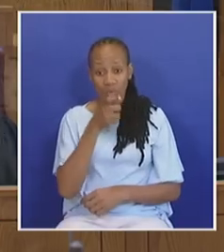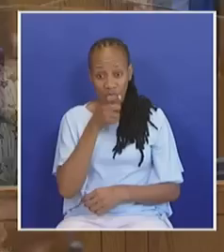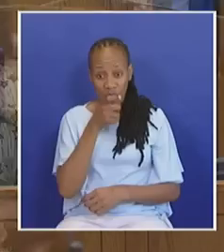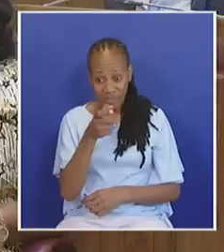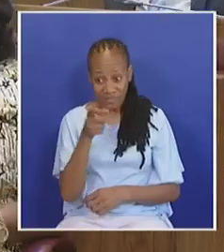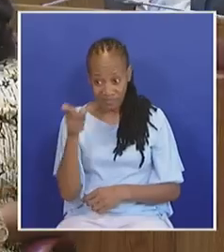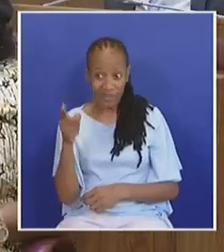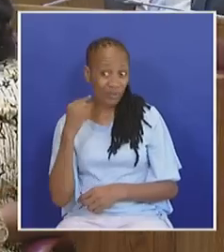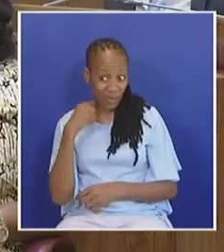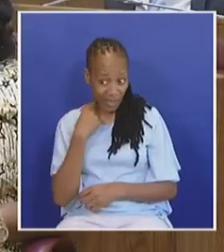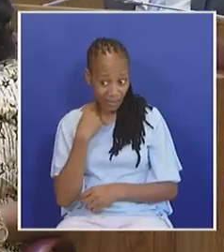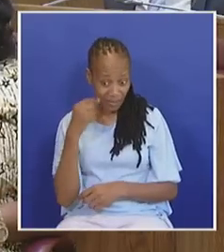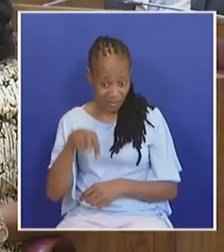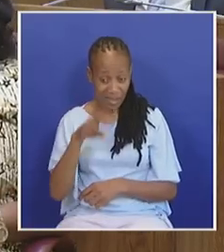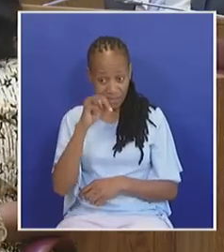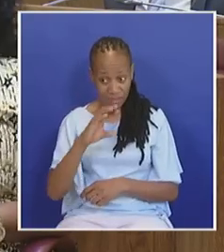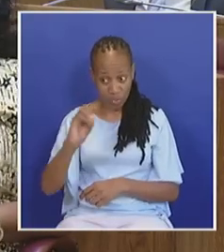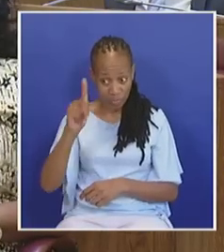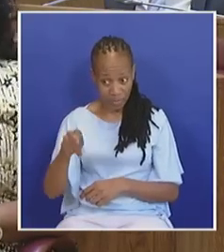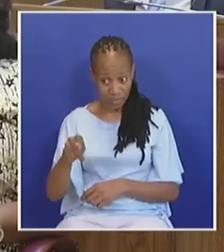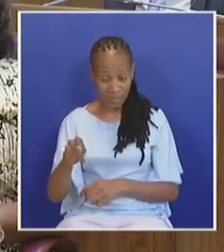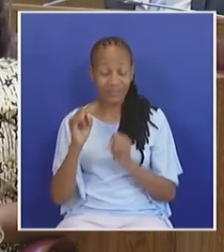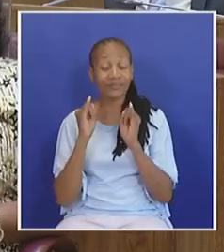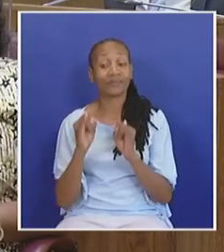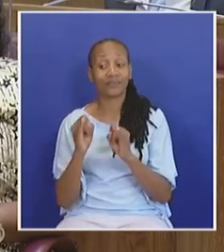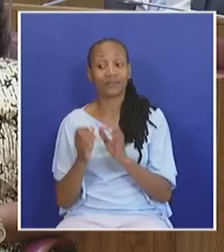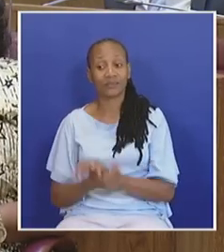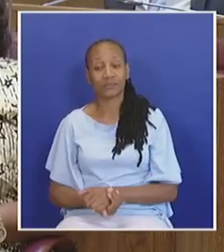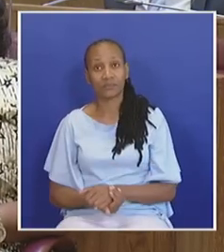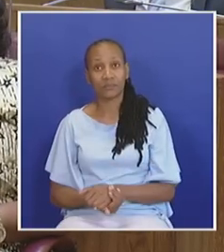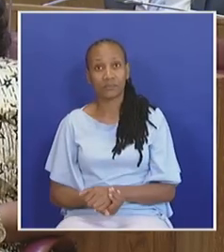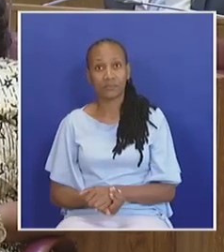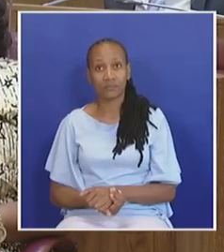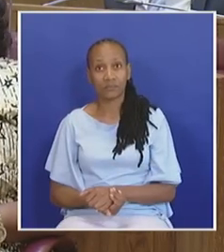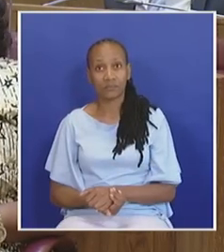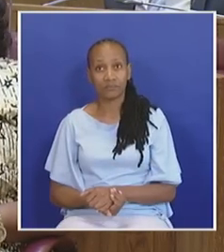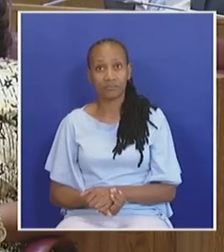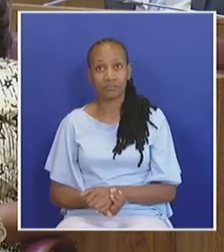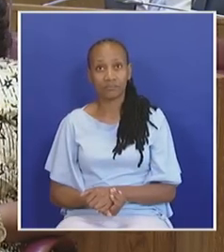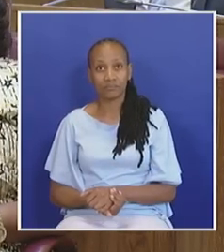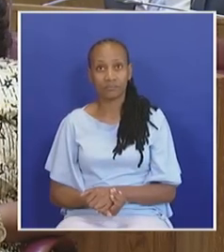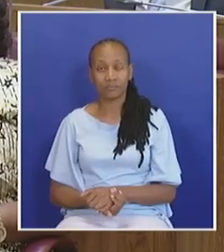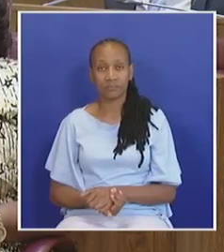House. It is better if you have said so to acknowledge and to withdraw.